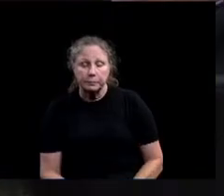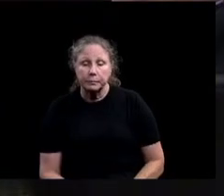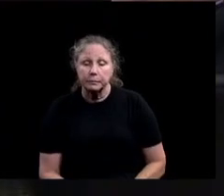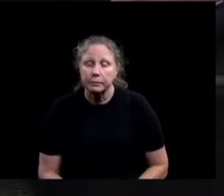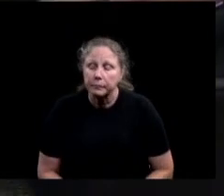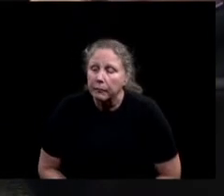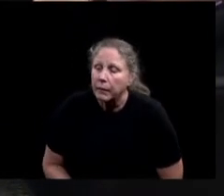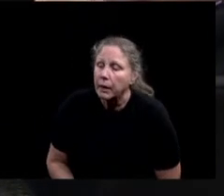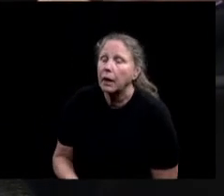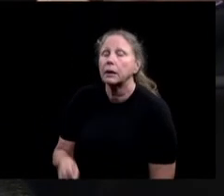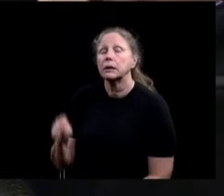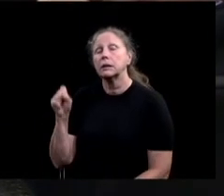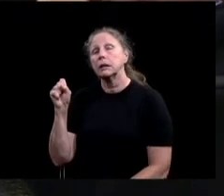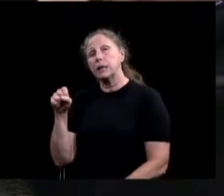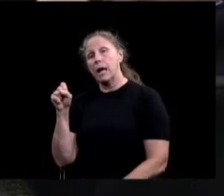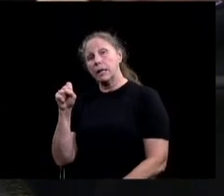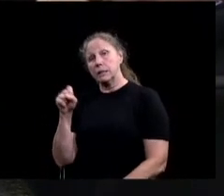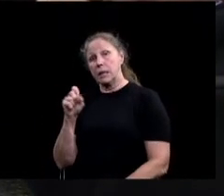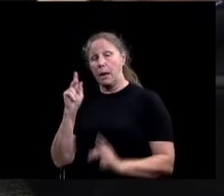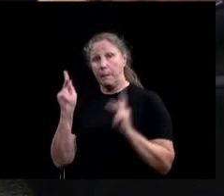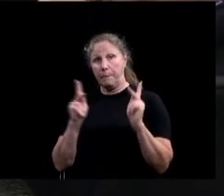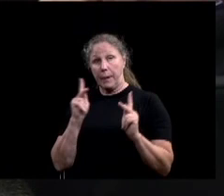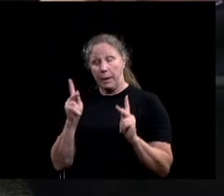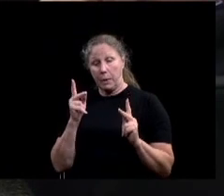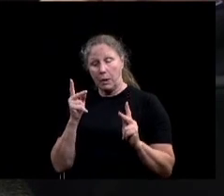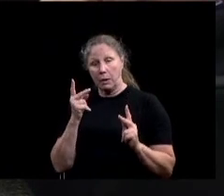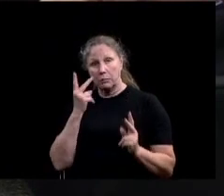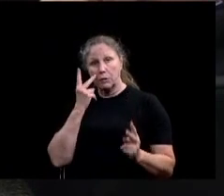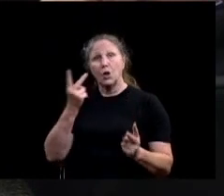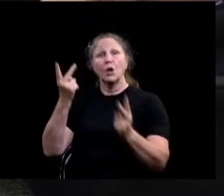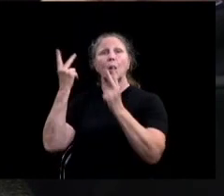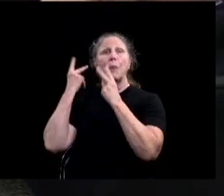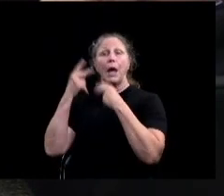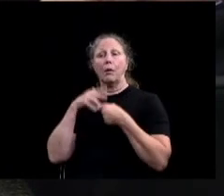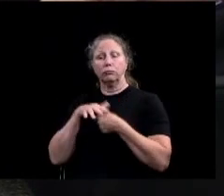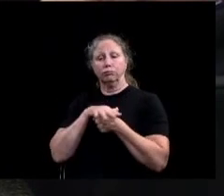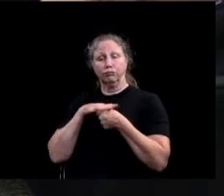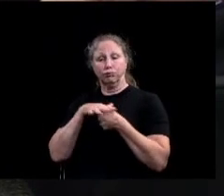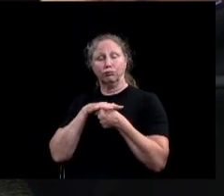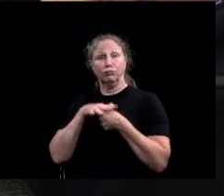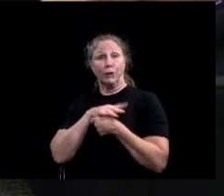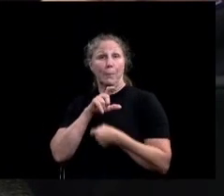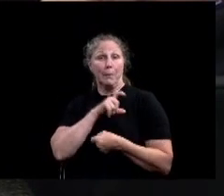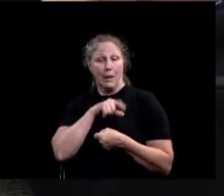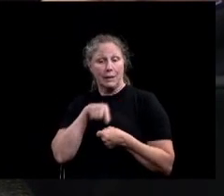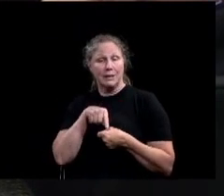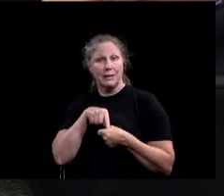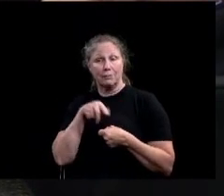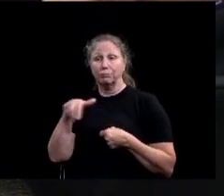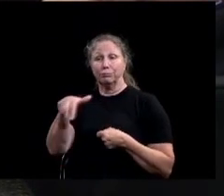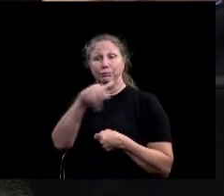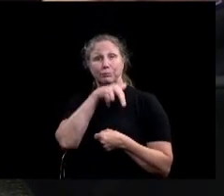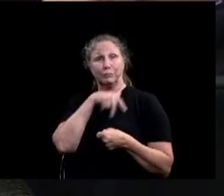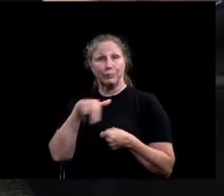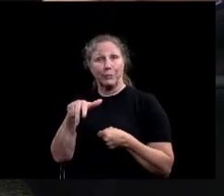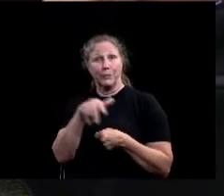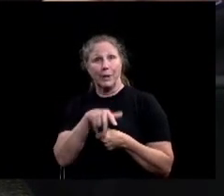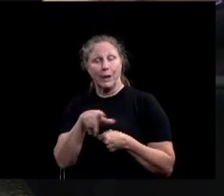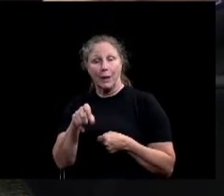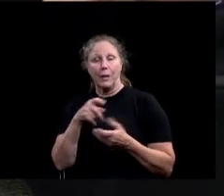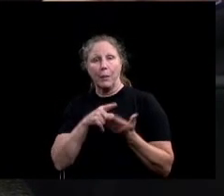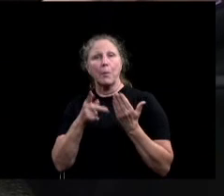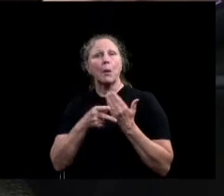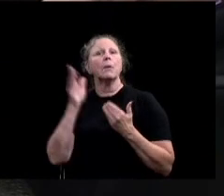on neighborhood policing or community policing, they look back to the programs we had in the late 90s, where we had